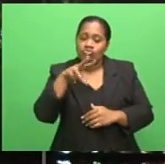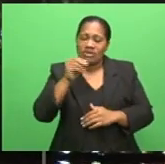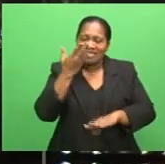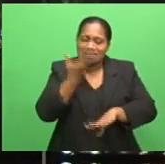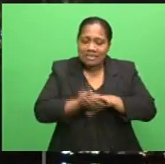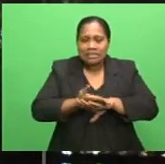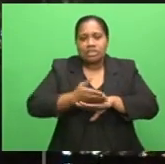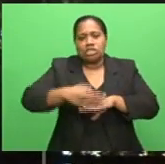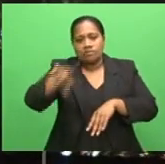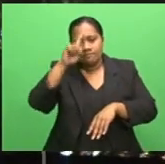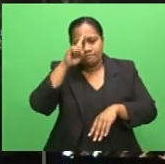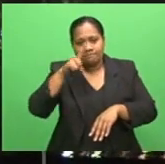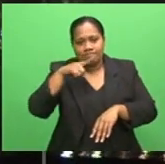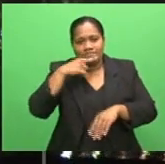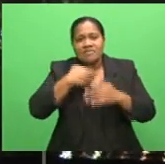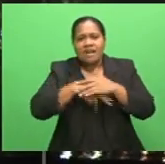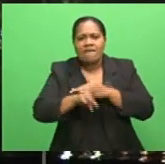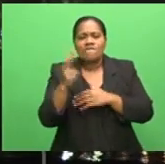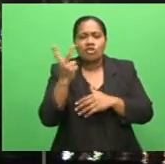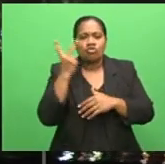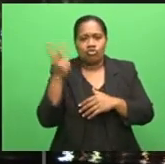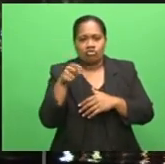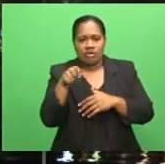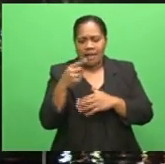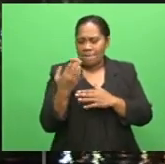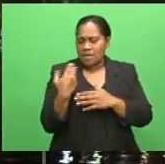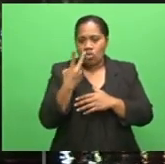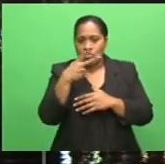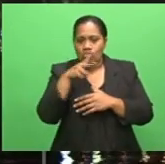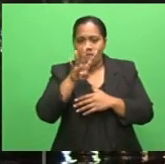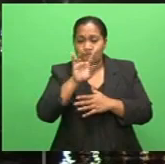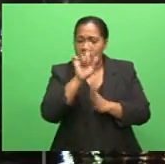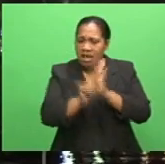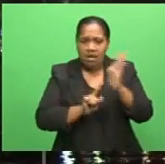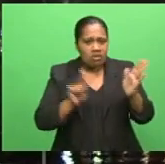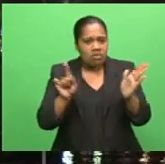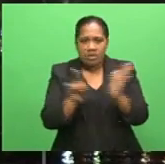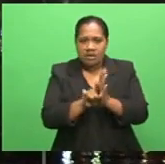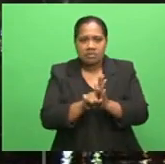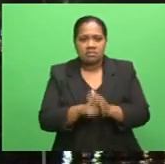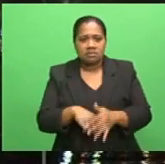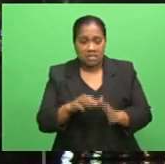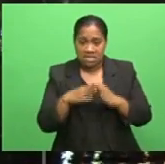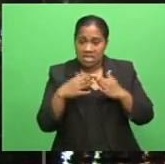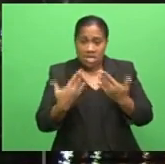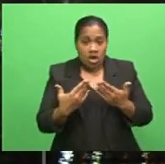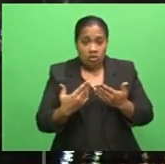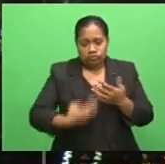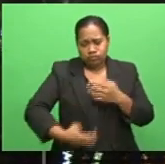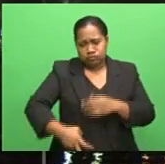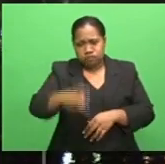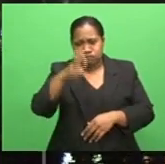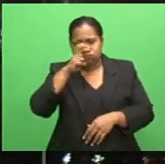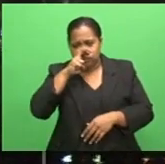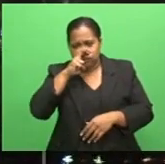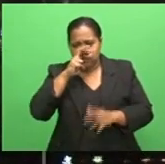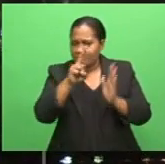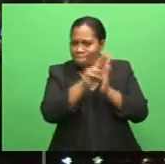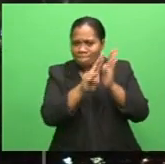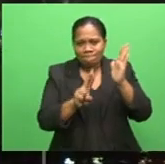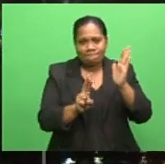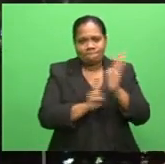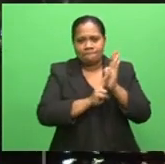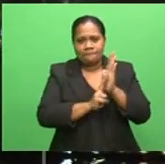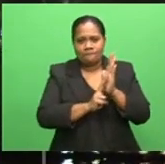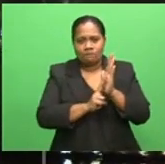been recorded just in Victoria in the past 24 hours. With tighter measures set to come into force across the state, hope for